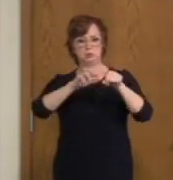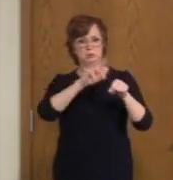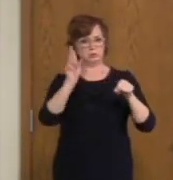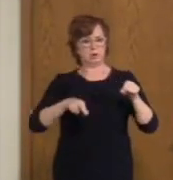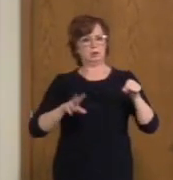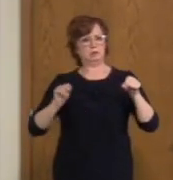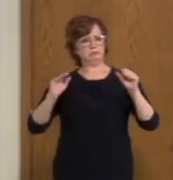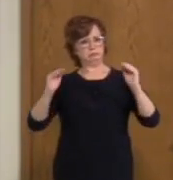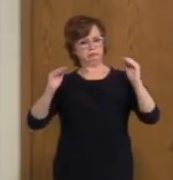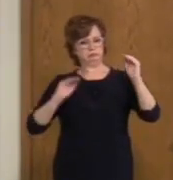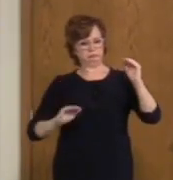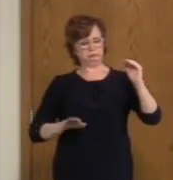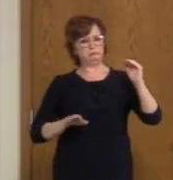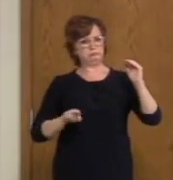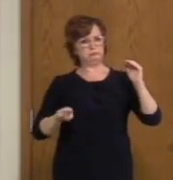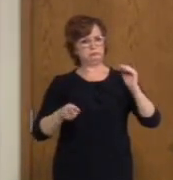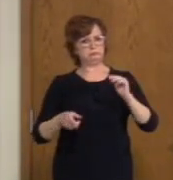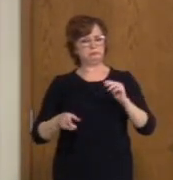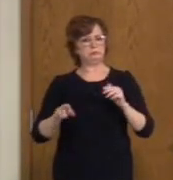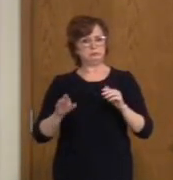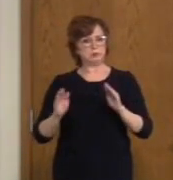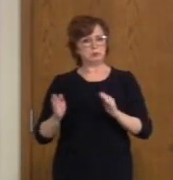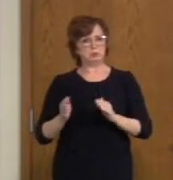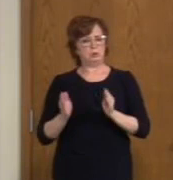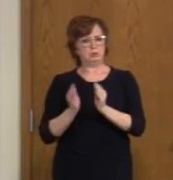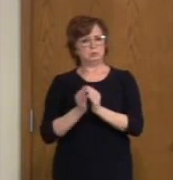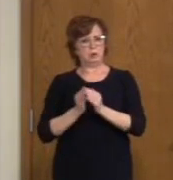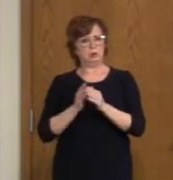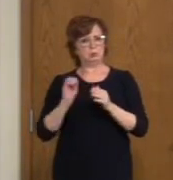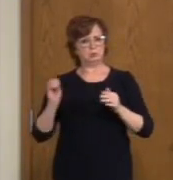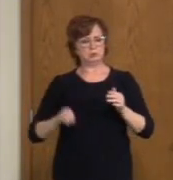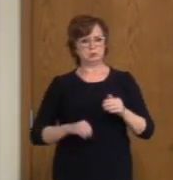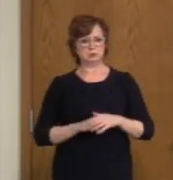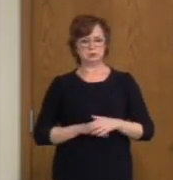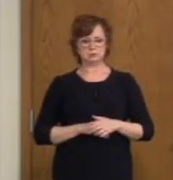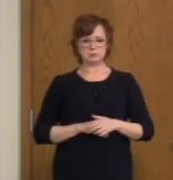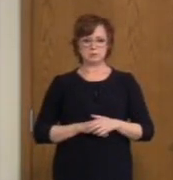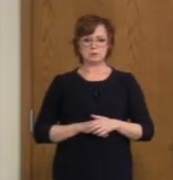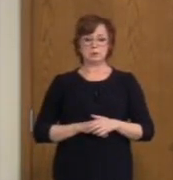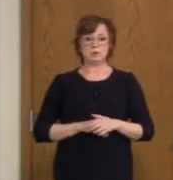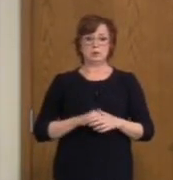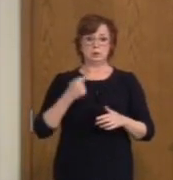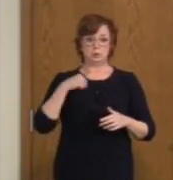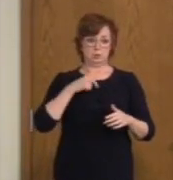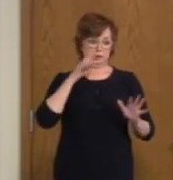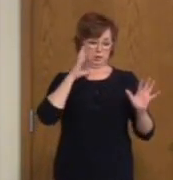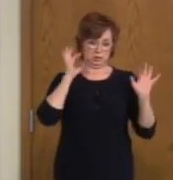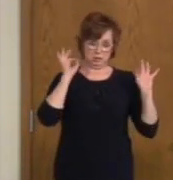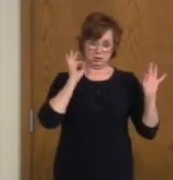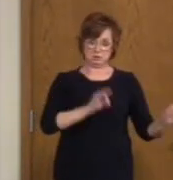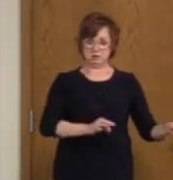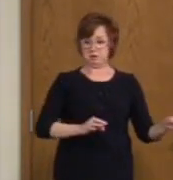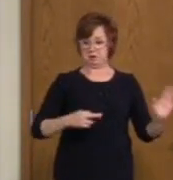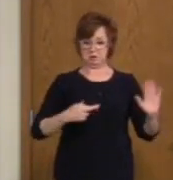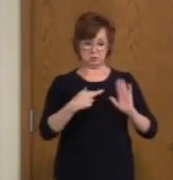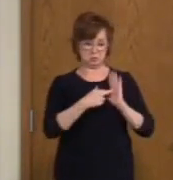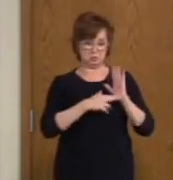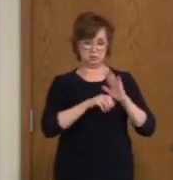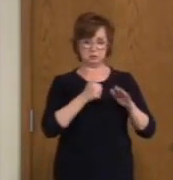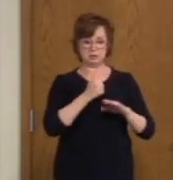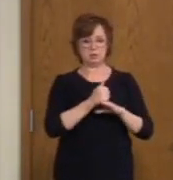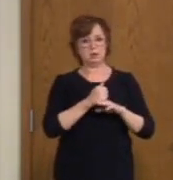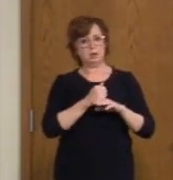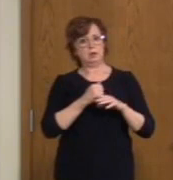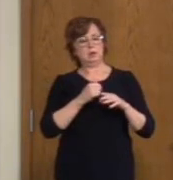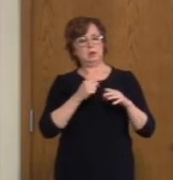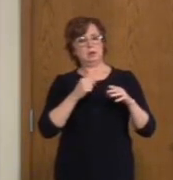And these decisions, in a large part are conducted to ensure that we can continue to preserve the capacity of our healthcare